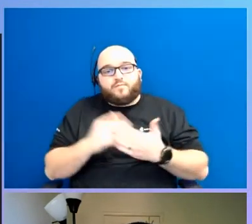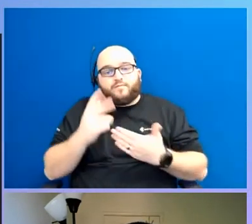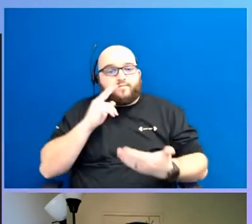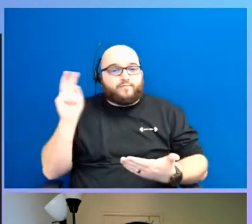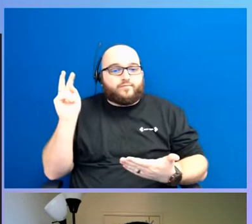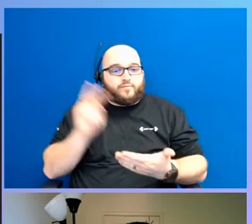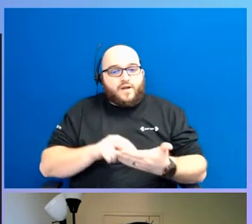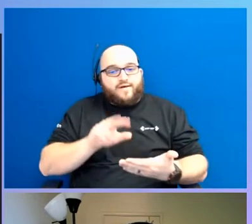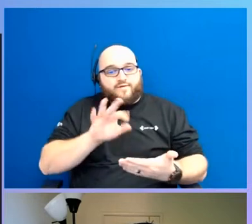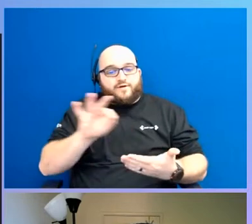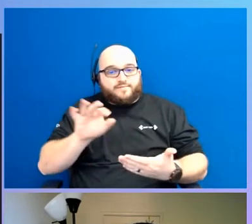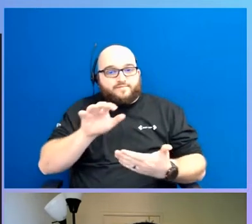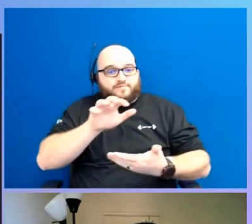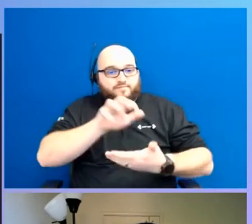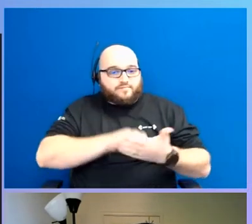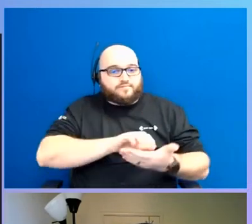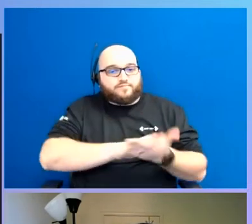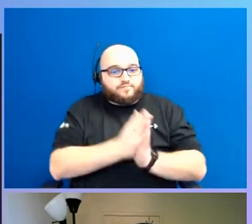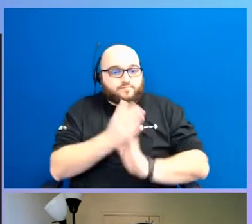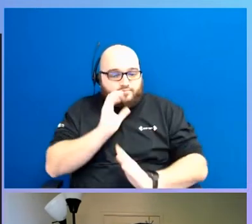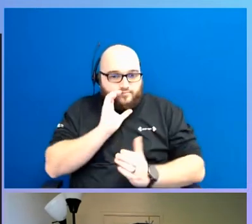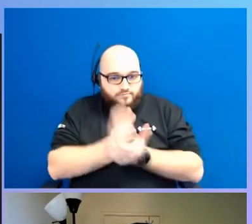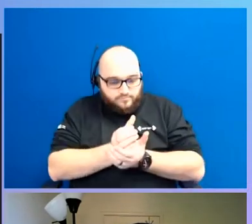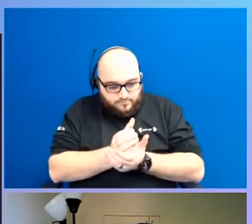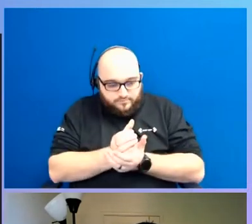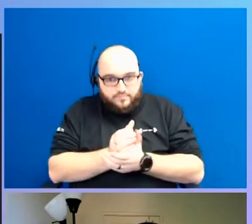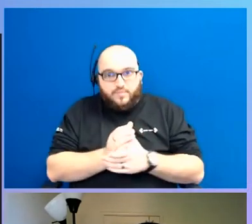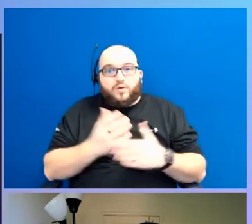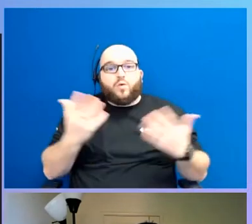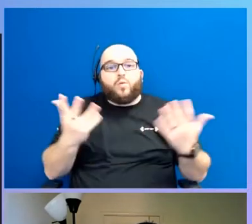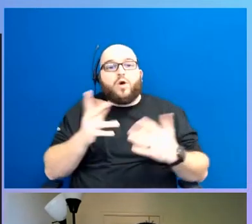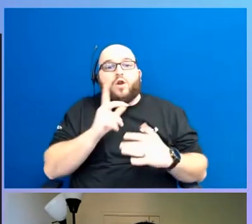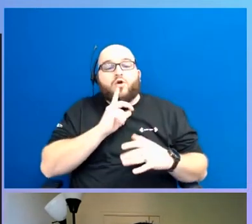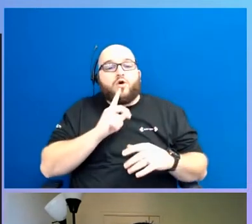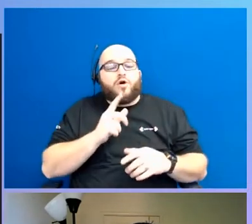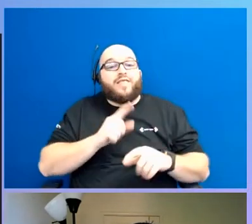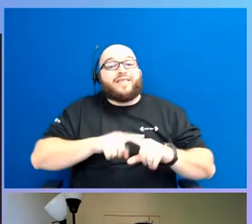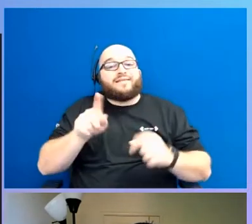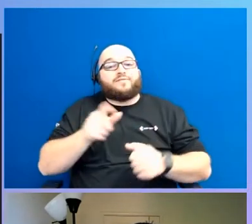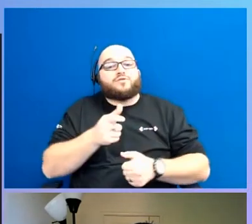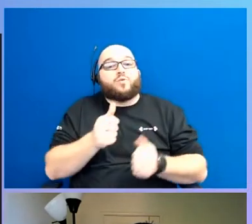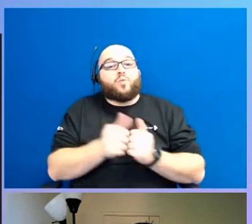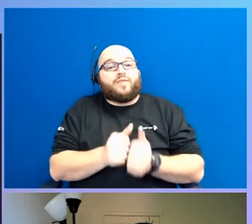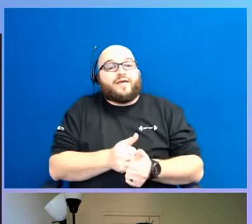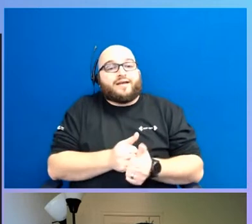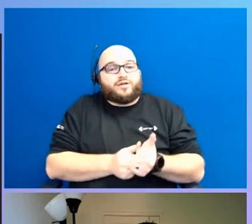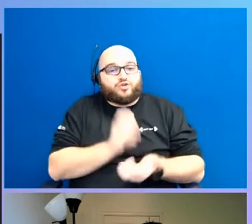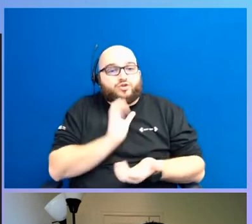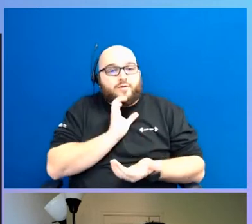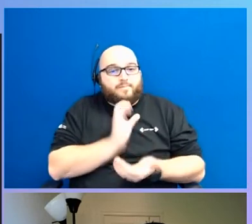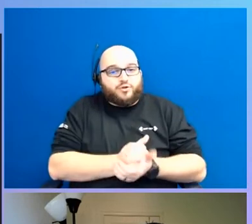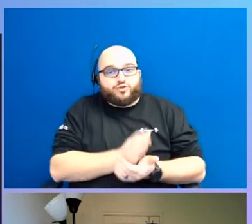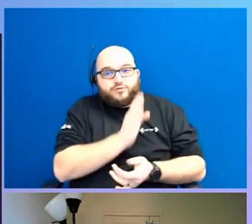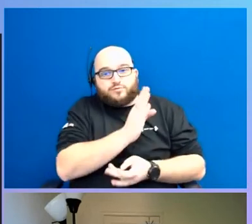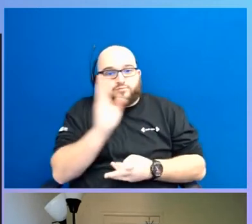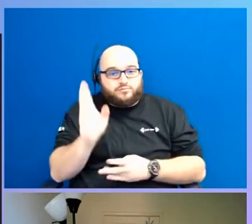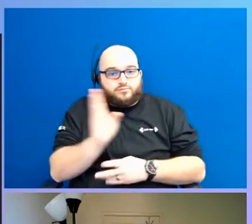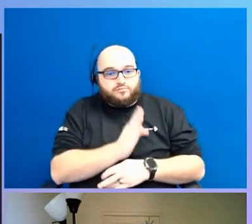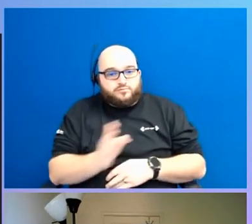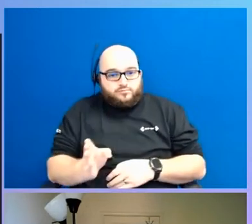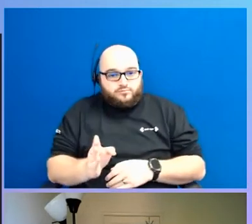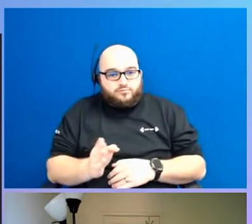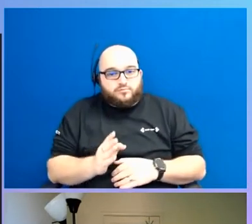Firefly text-to-image images, is what are the differences between images? What are the